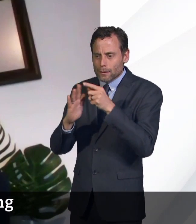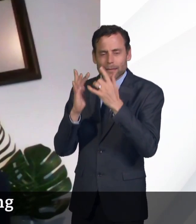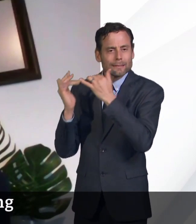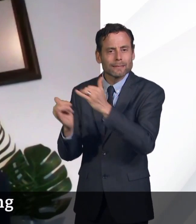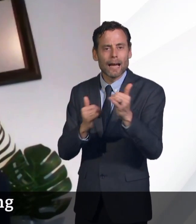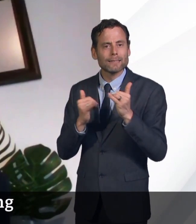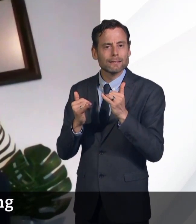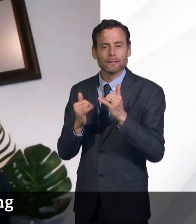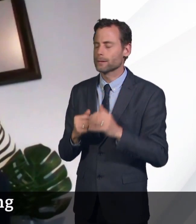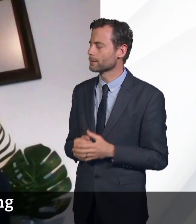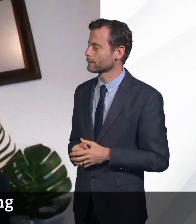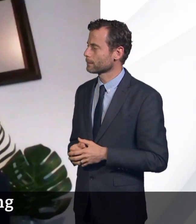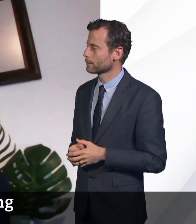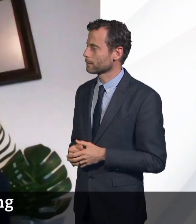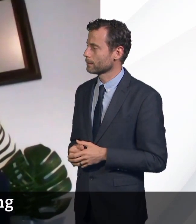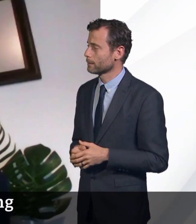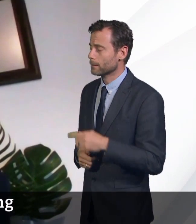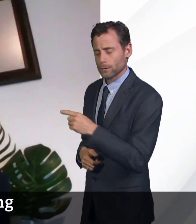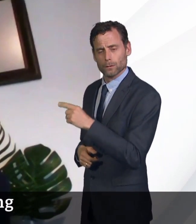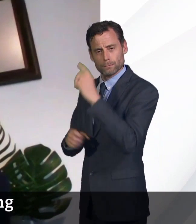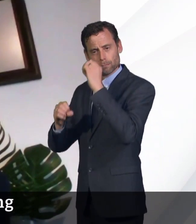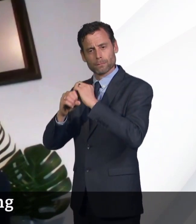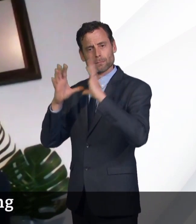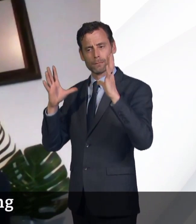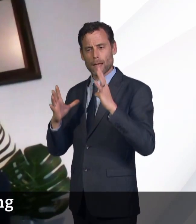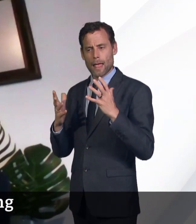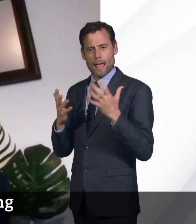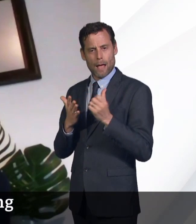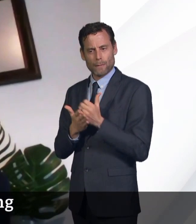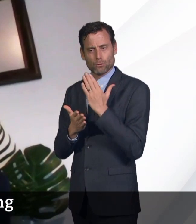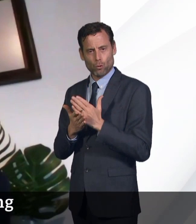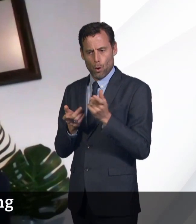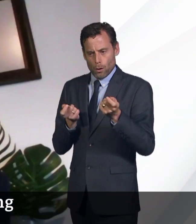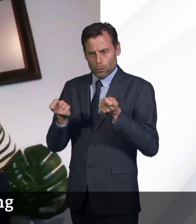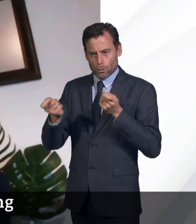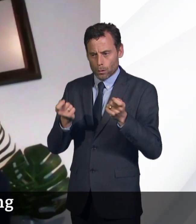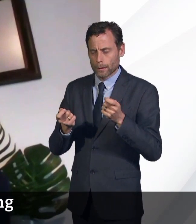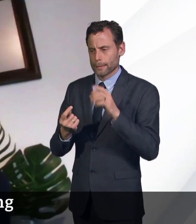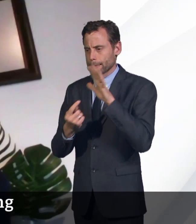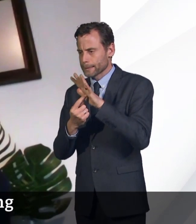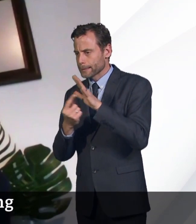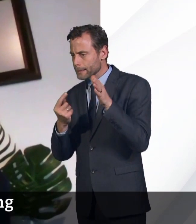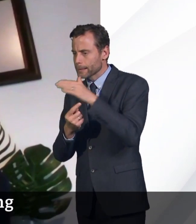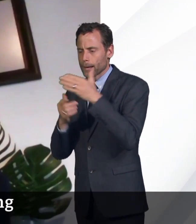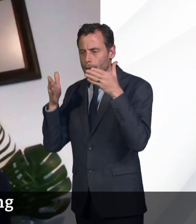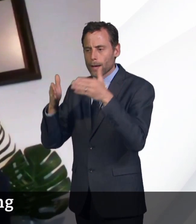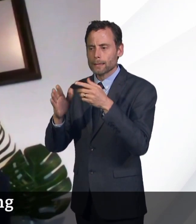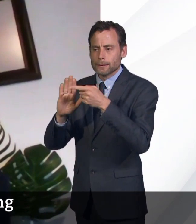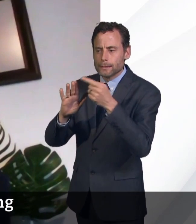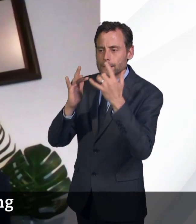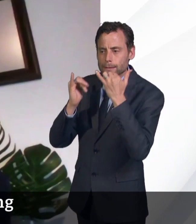perhaps the strategy that we will need in a more considered testing strategy going forward as we move into test, trace